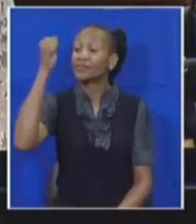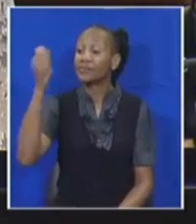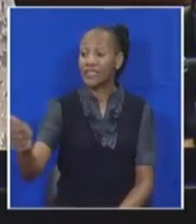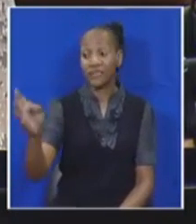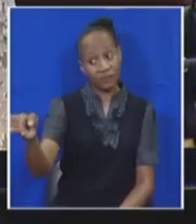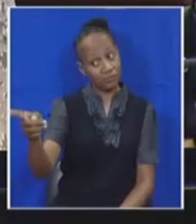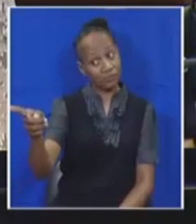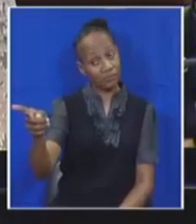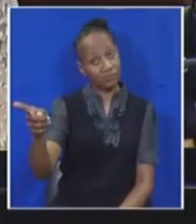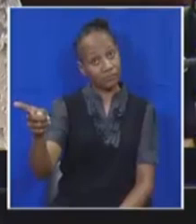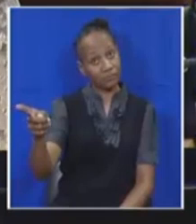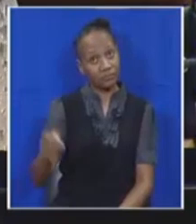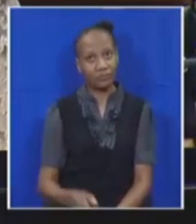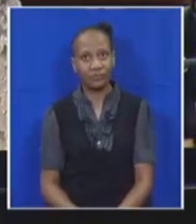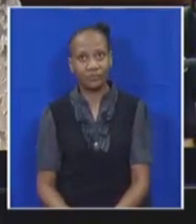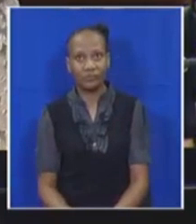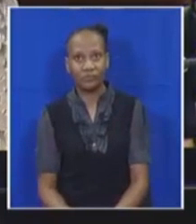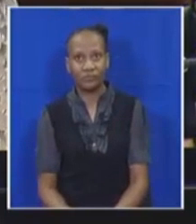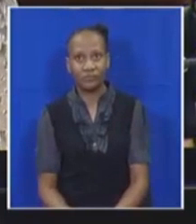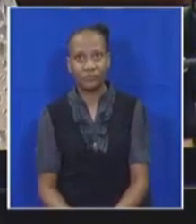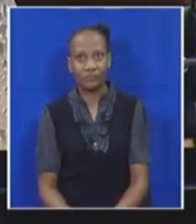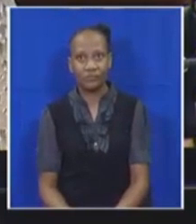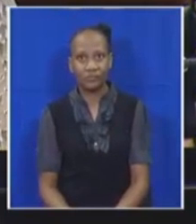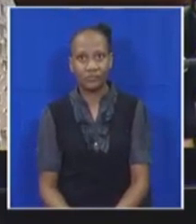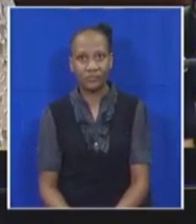your speech. seat. She's a Straat Meid. Honorable.